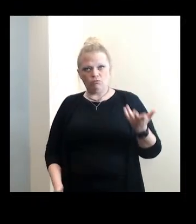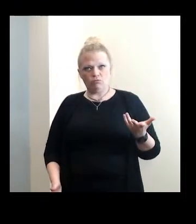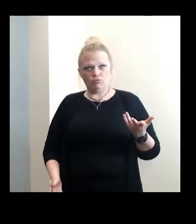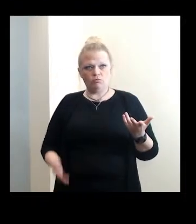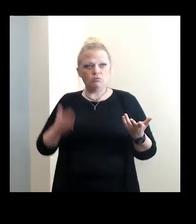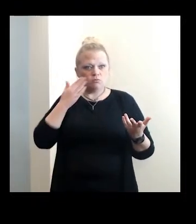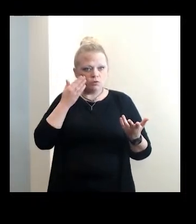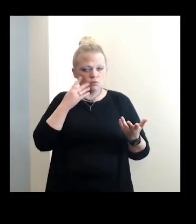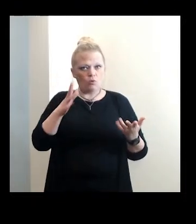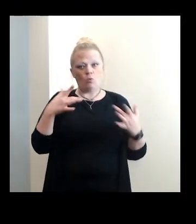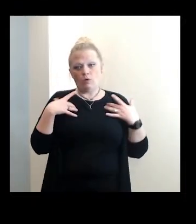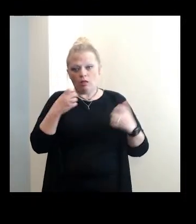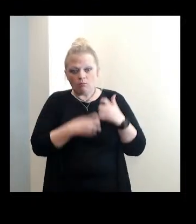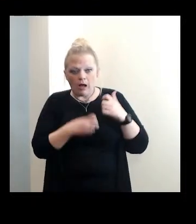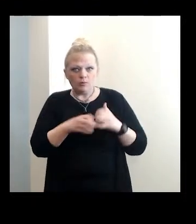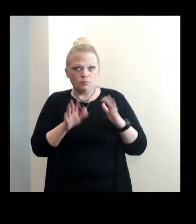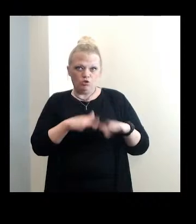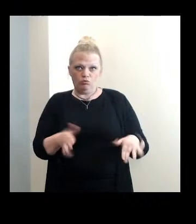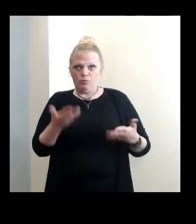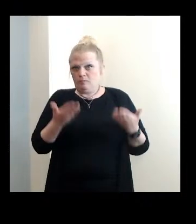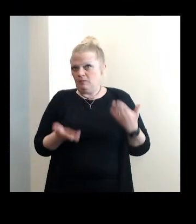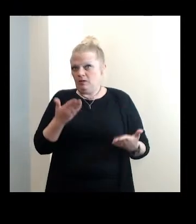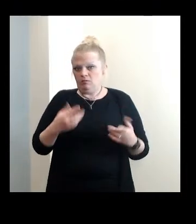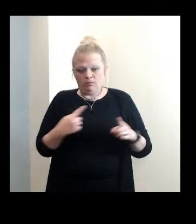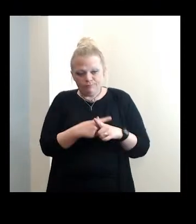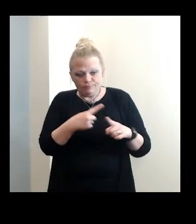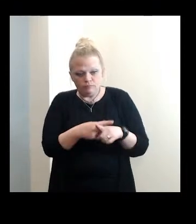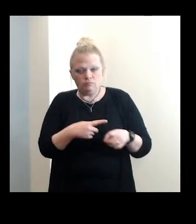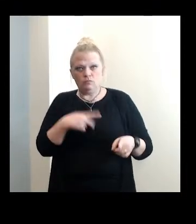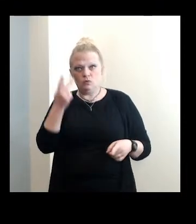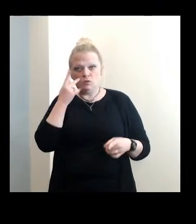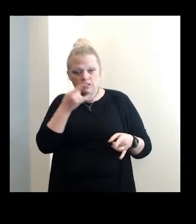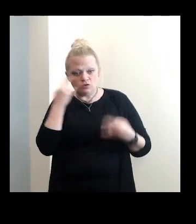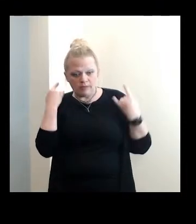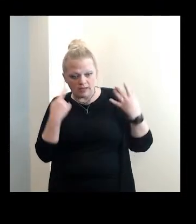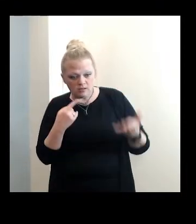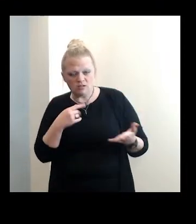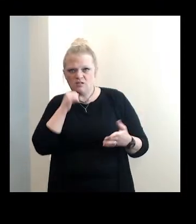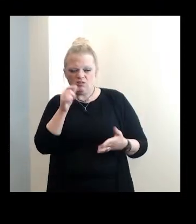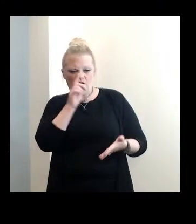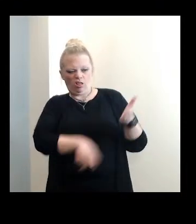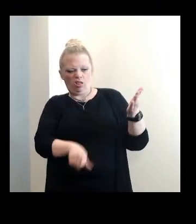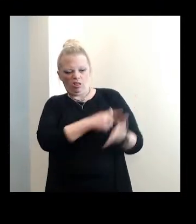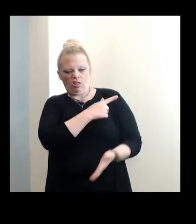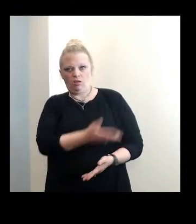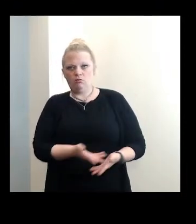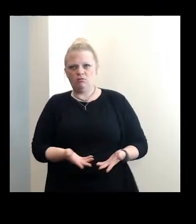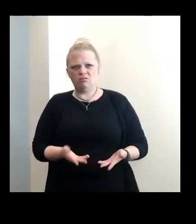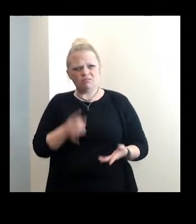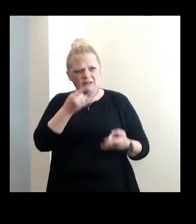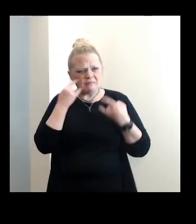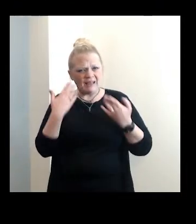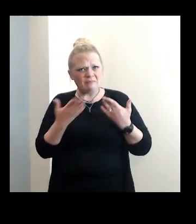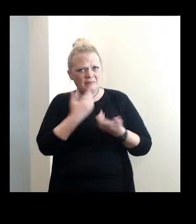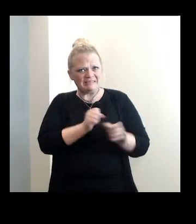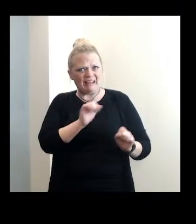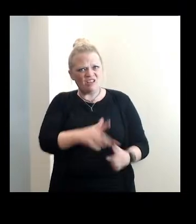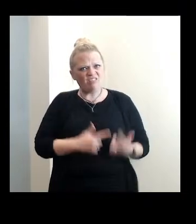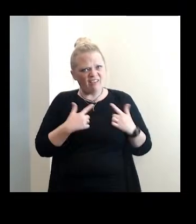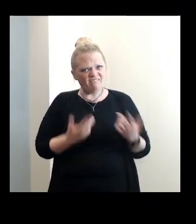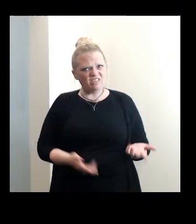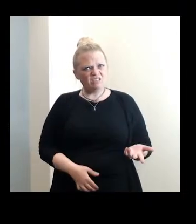know that there are immunocompromised children in our community. If you see a child wearing a mask, please don't criticize them. That mask may be saving their